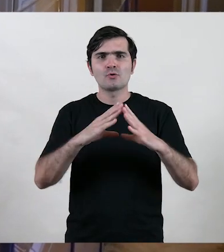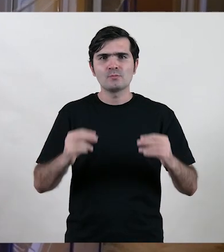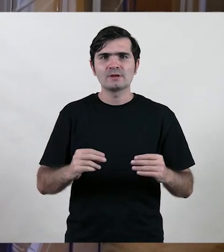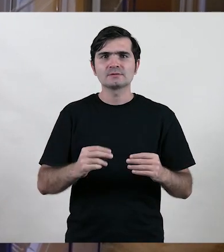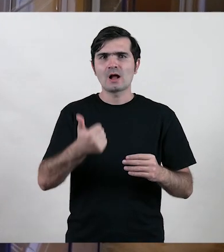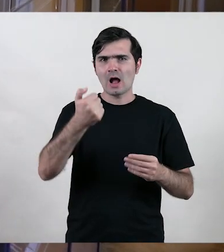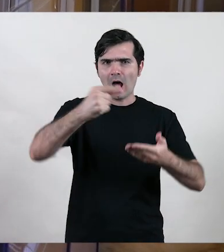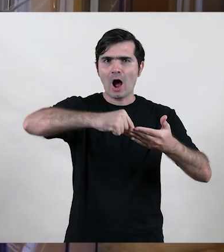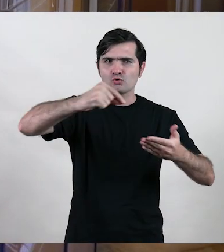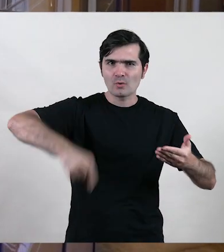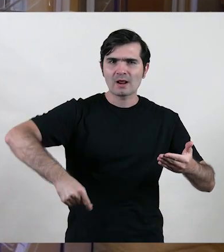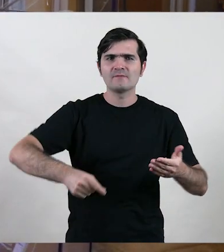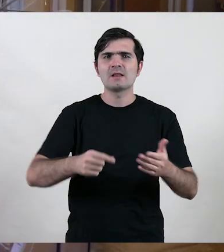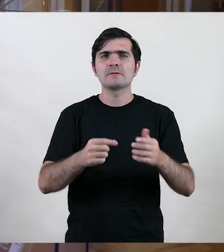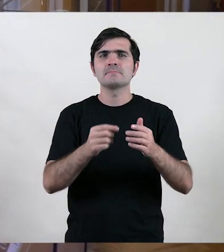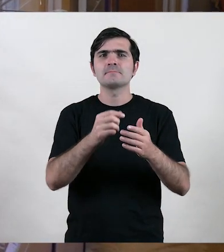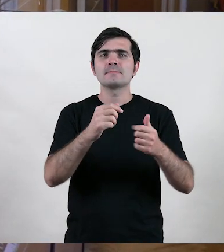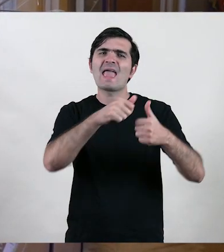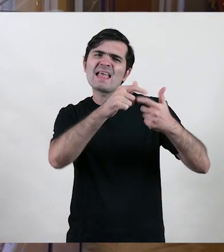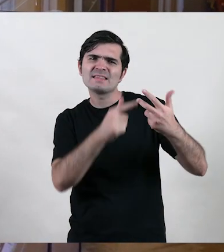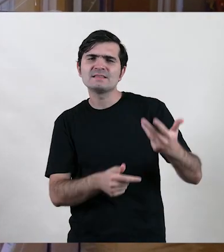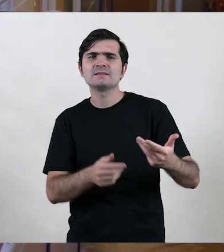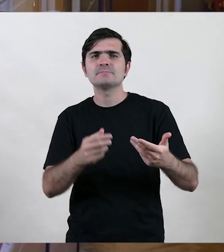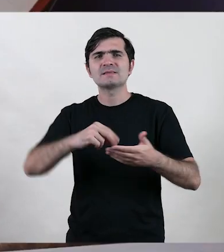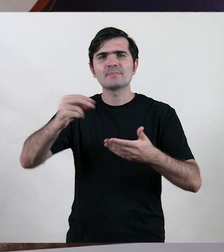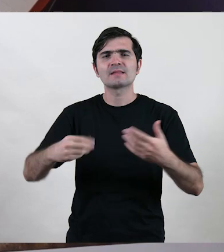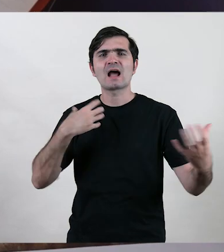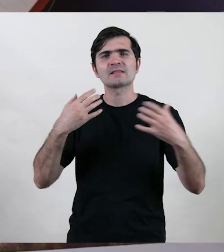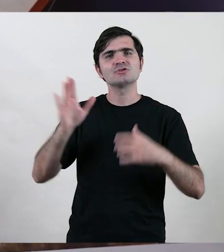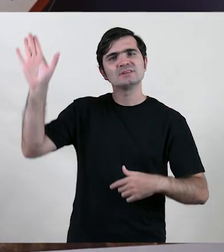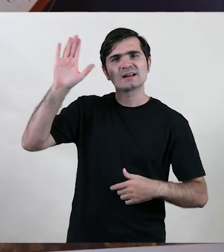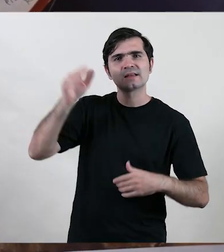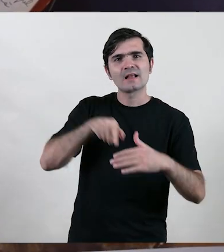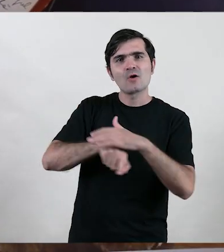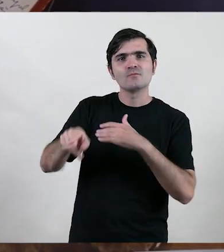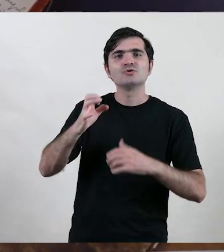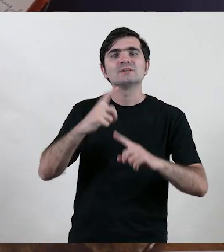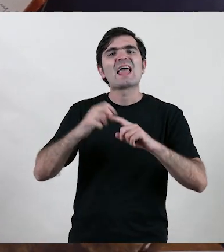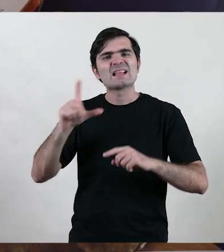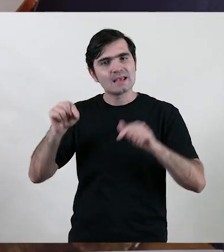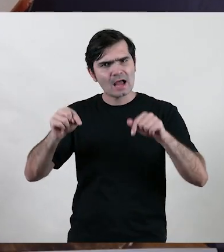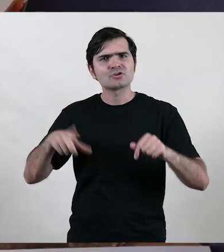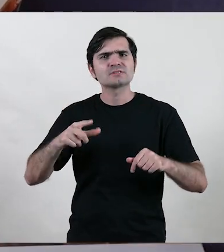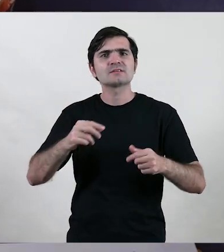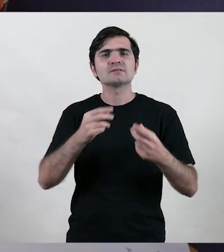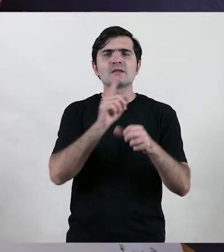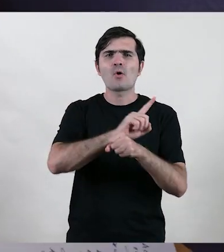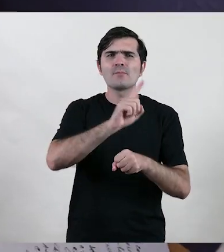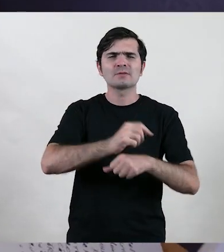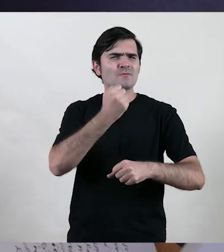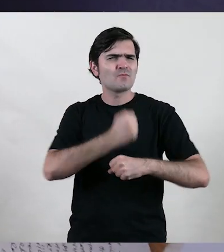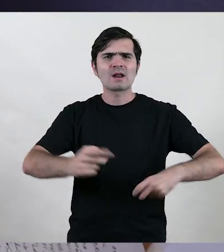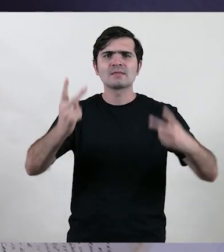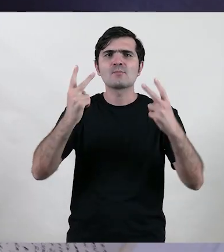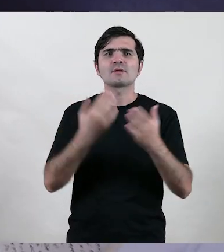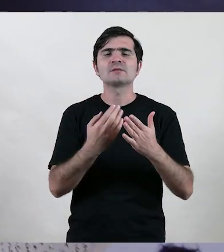Certain autographs and bibliophile editions signed by exiled artists represent exhibits of great value in our